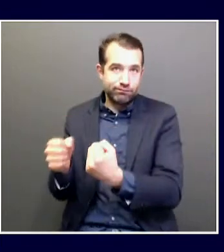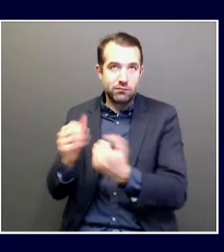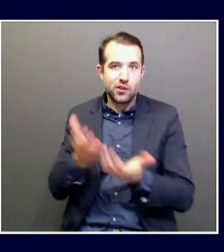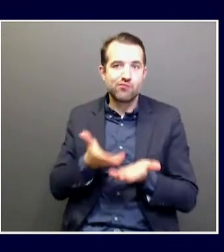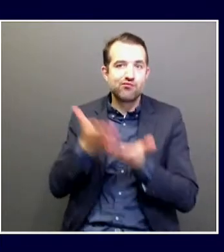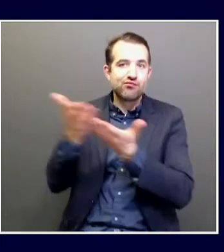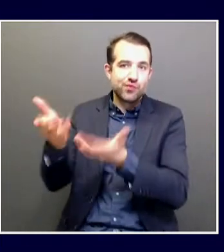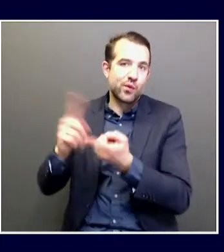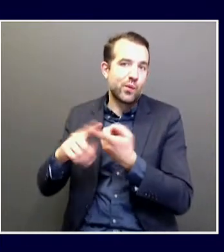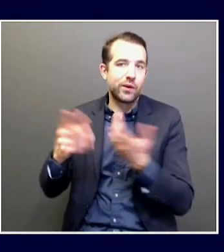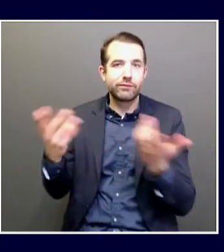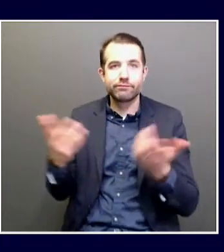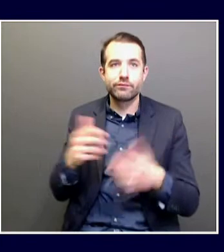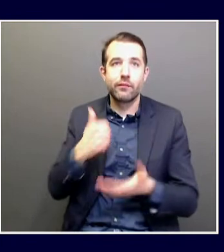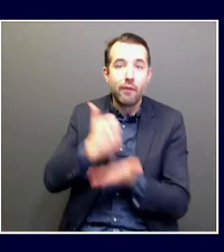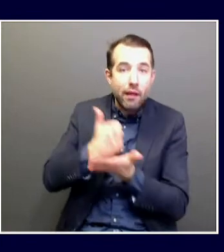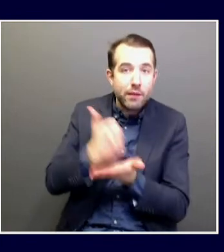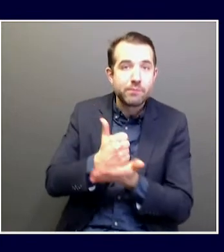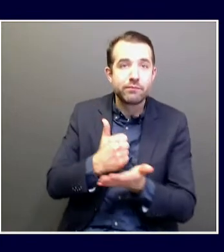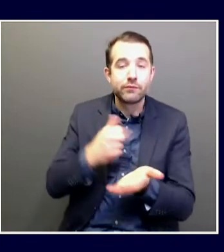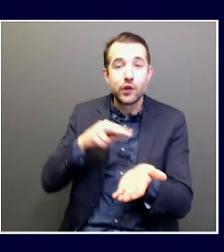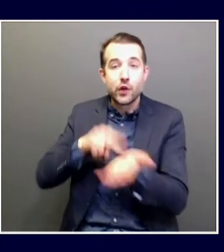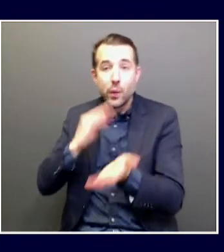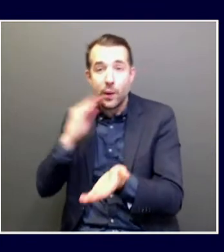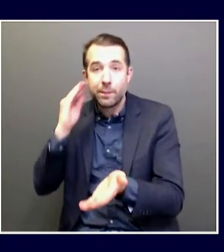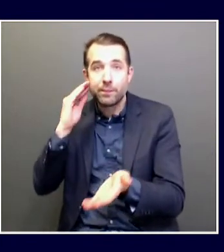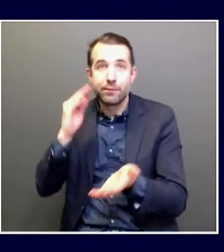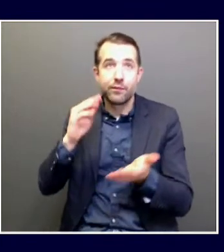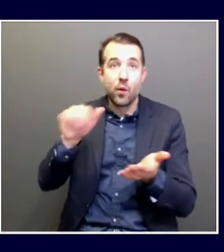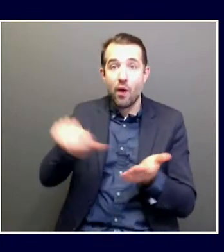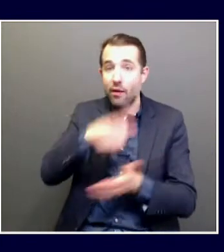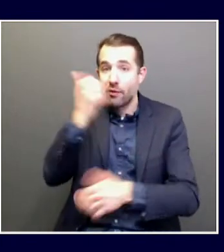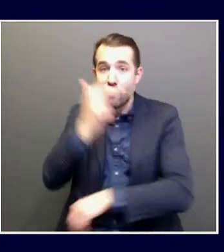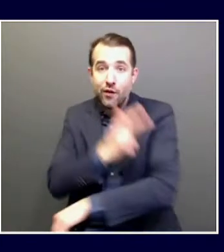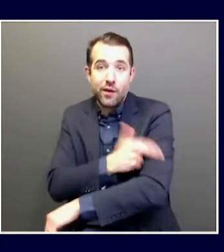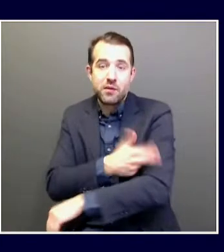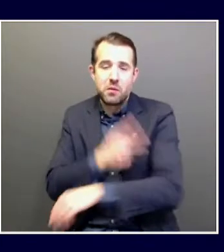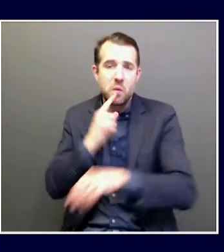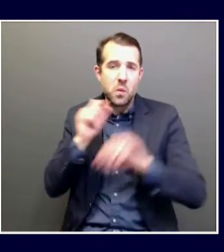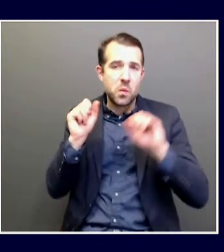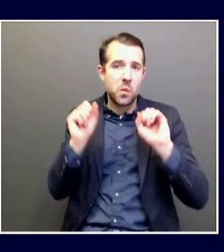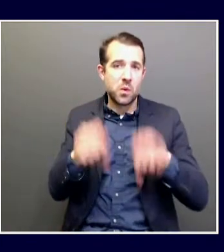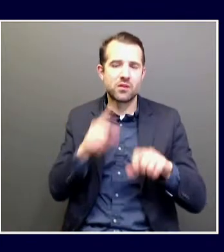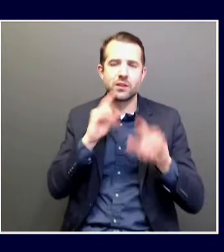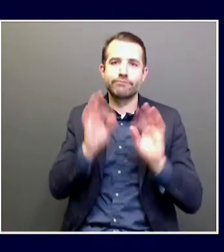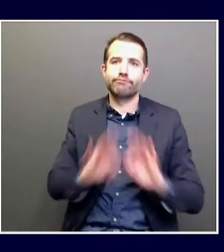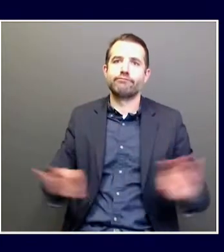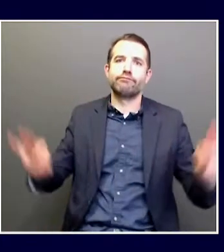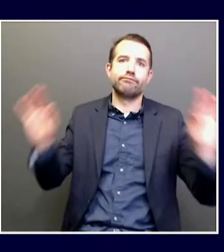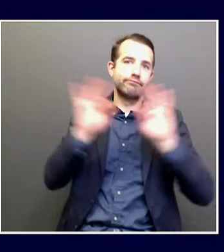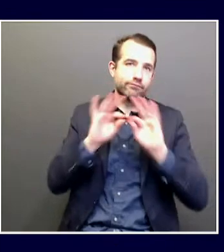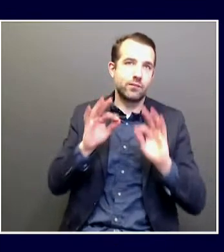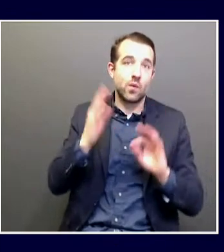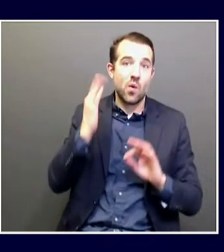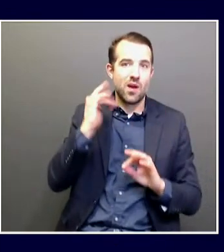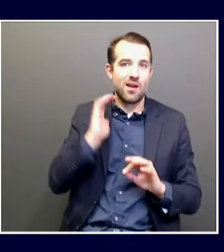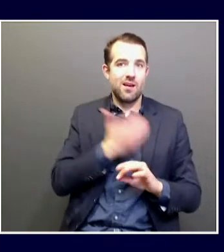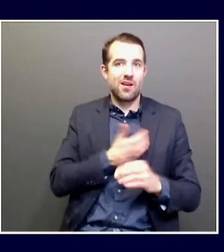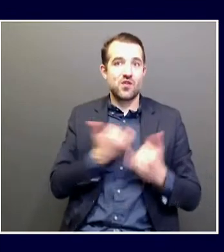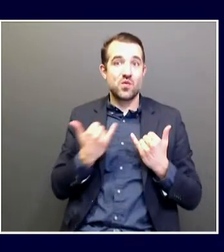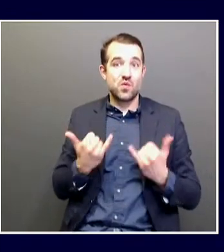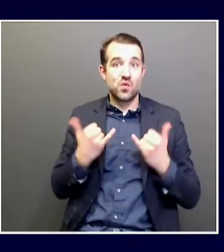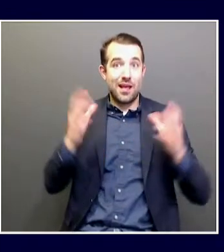does. We know that this is particularly important as our own first responders are also feeling this crunch